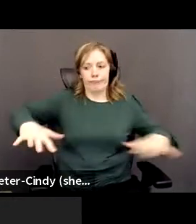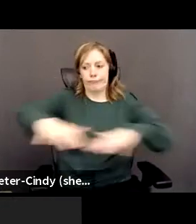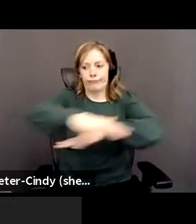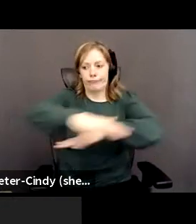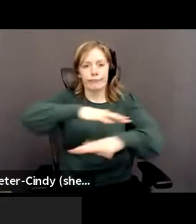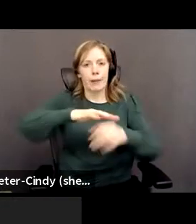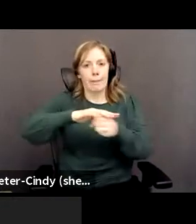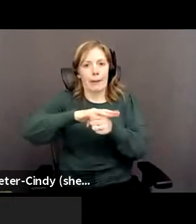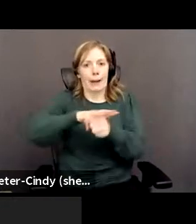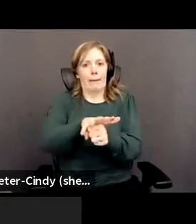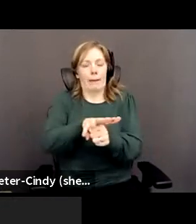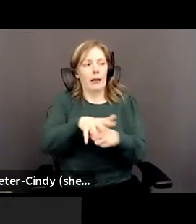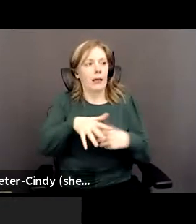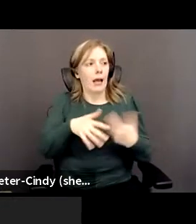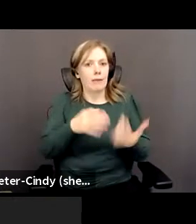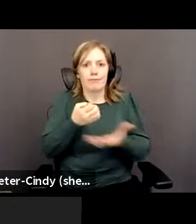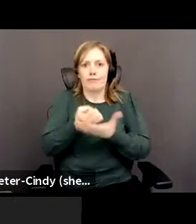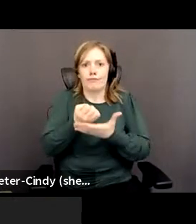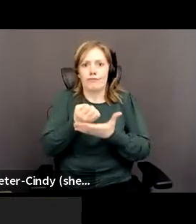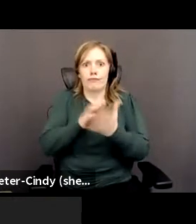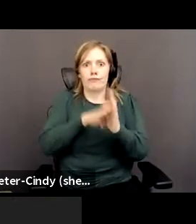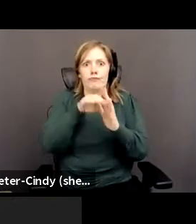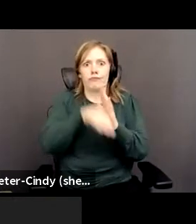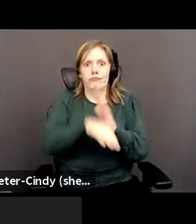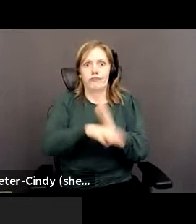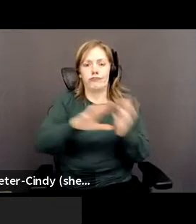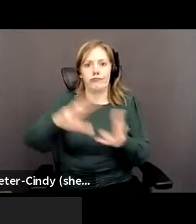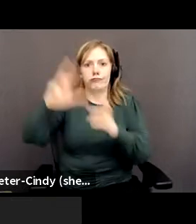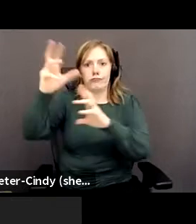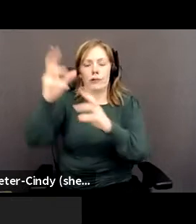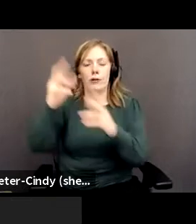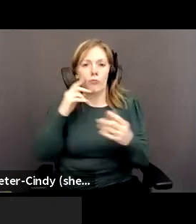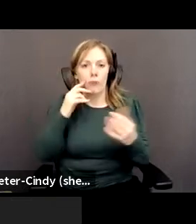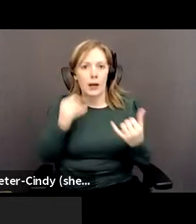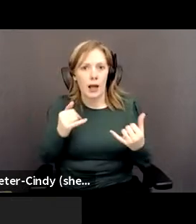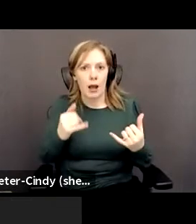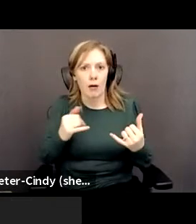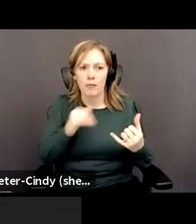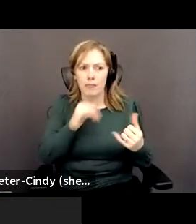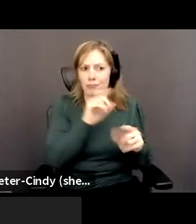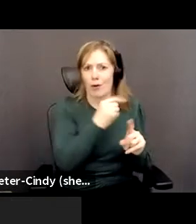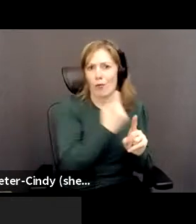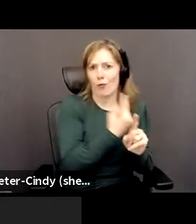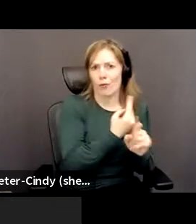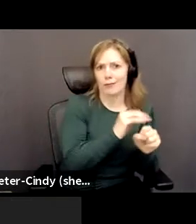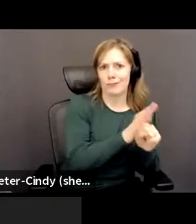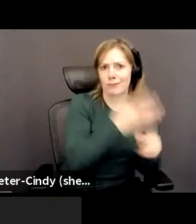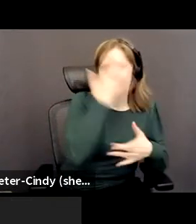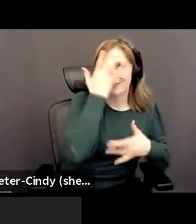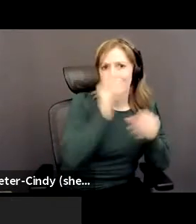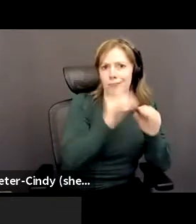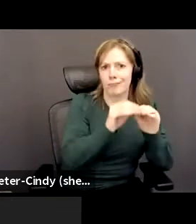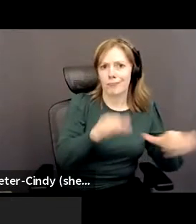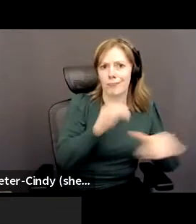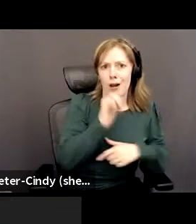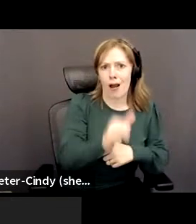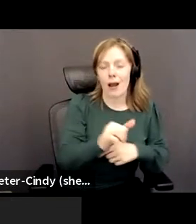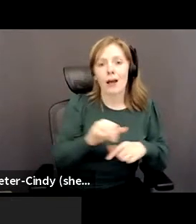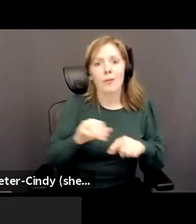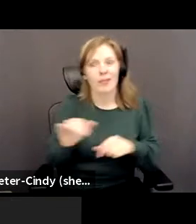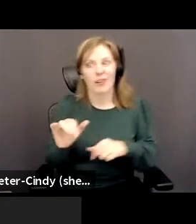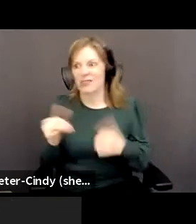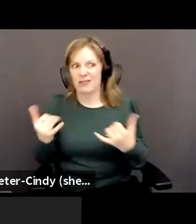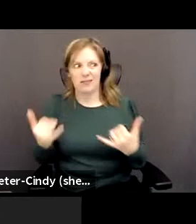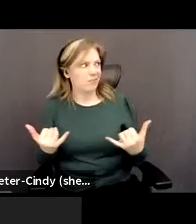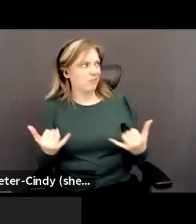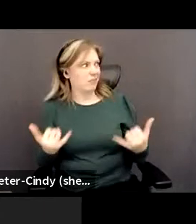ecological crisis in which we're living as well, right? Like, because it's not just a pandemic, we're living at a